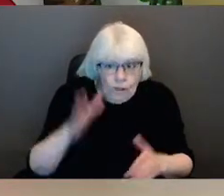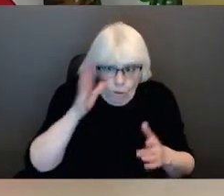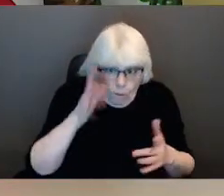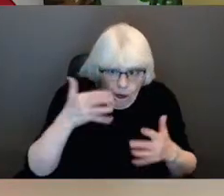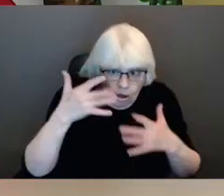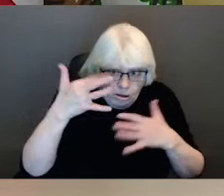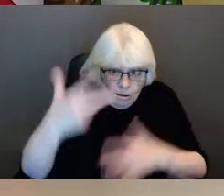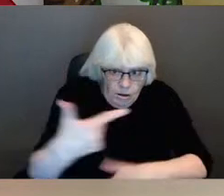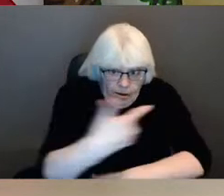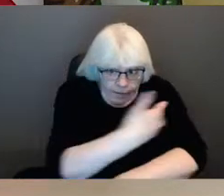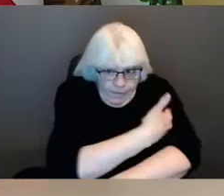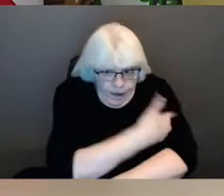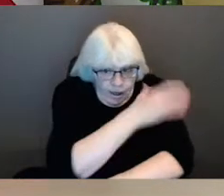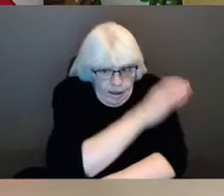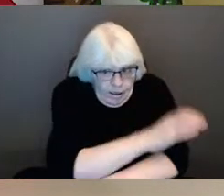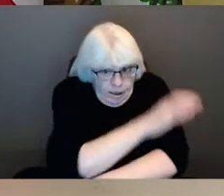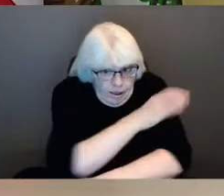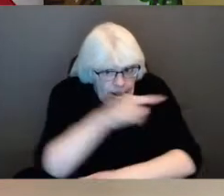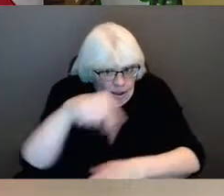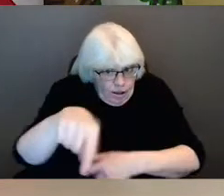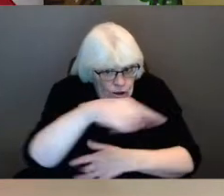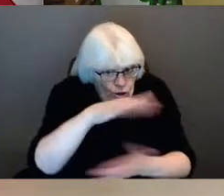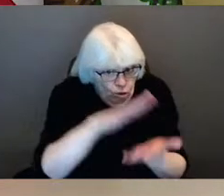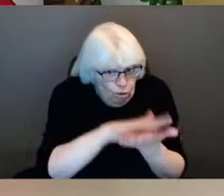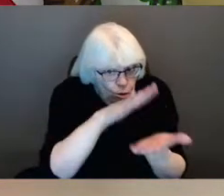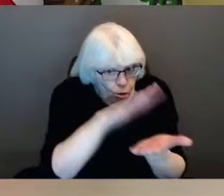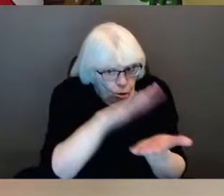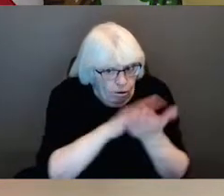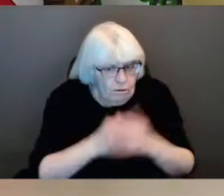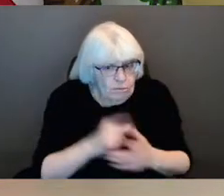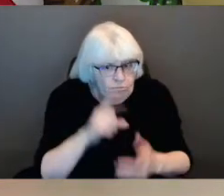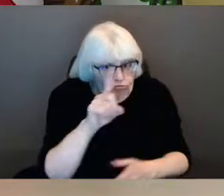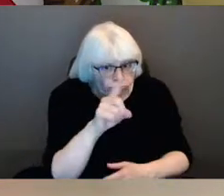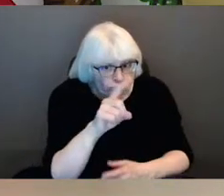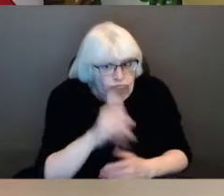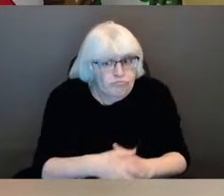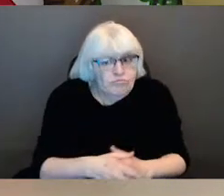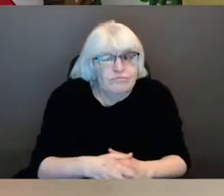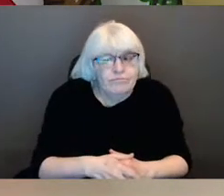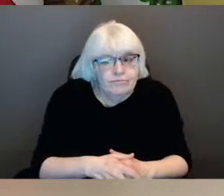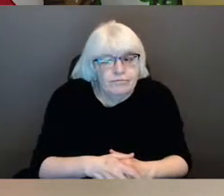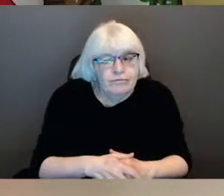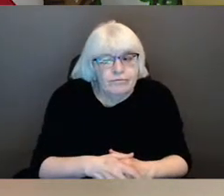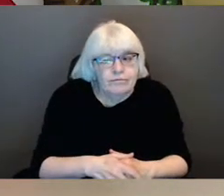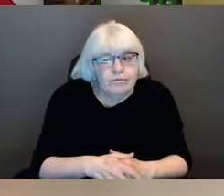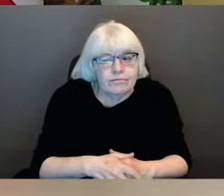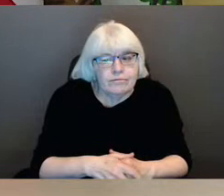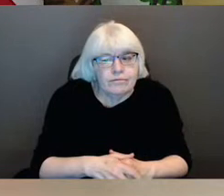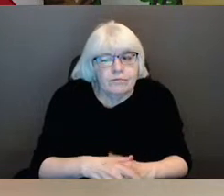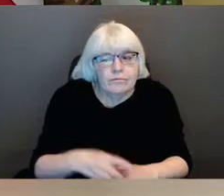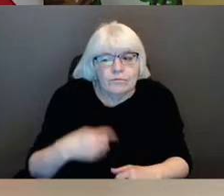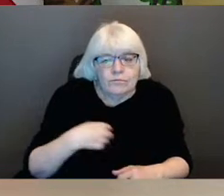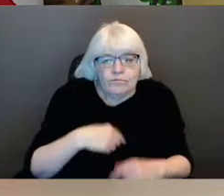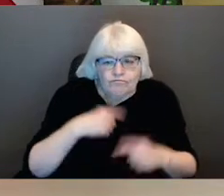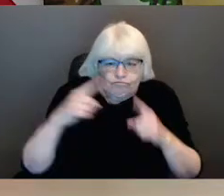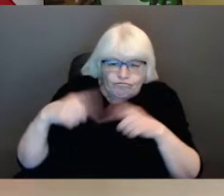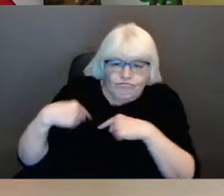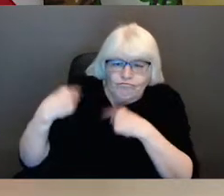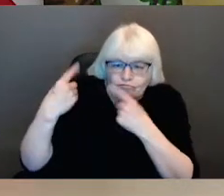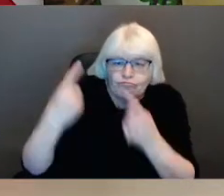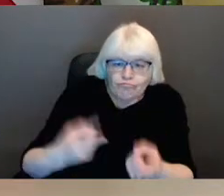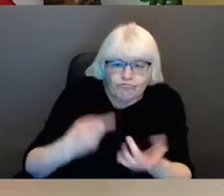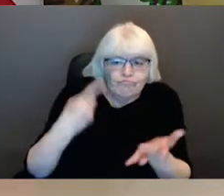So I think, Allison, we've been talking about that. Obviously, there was a real need for